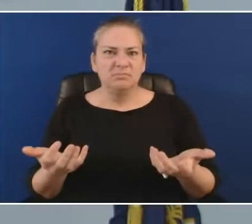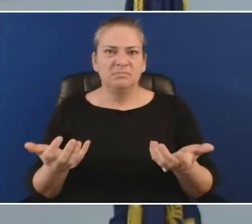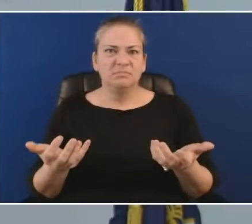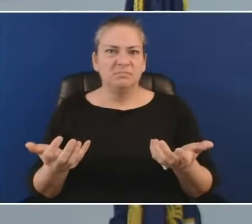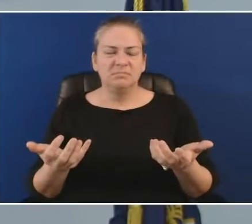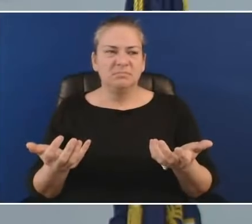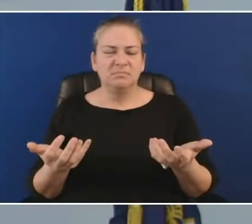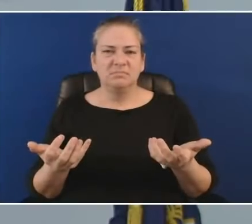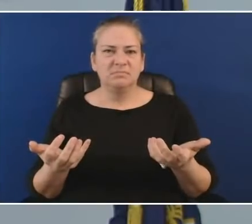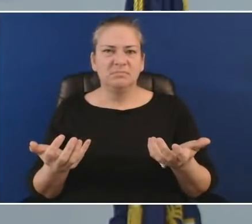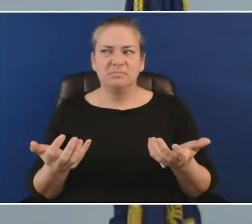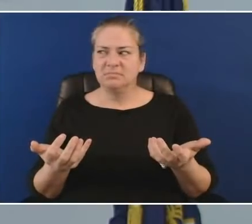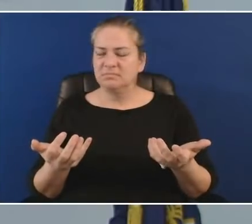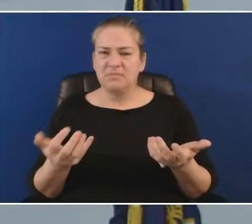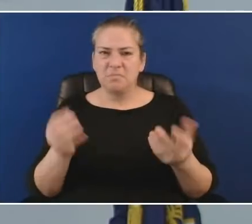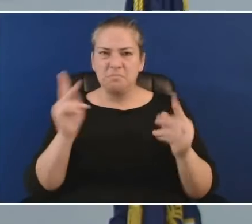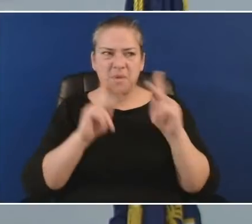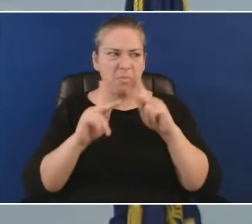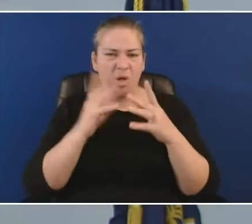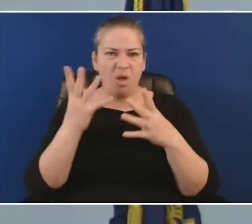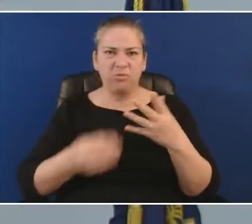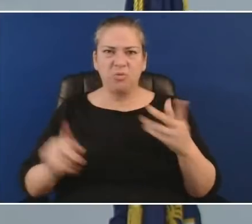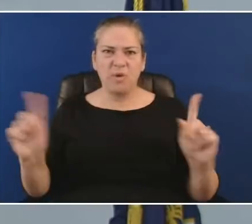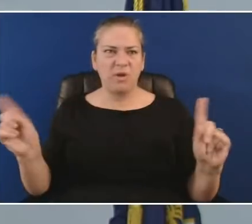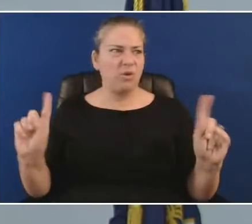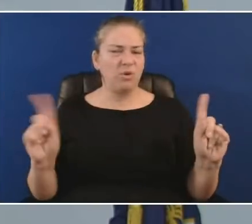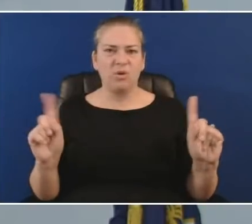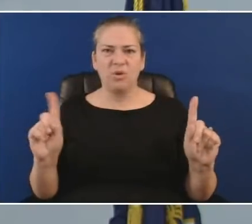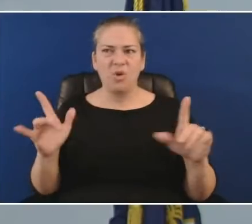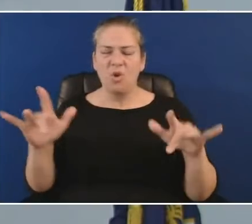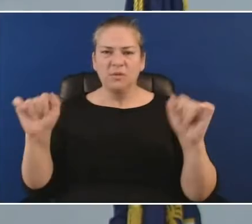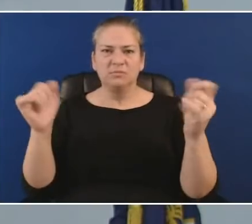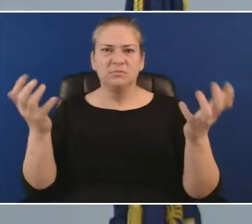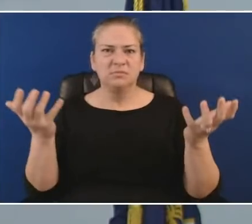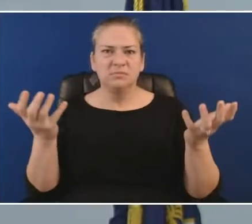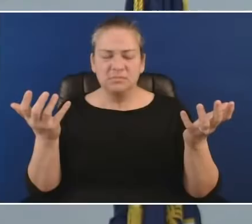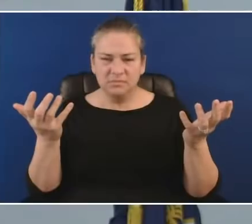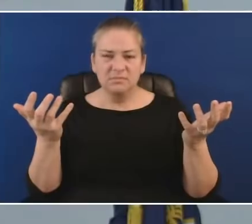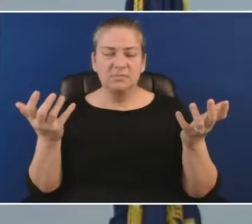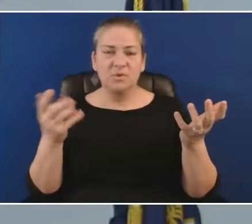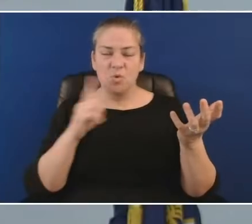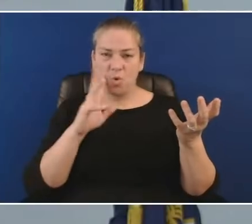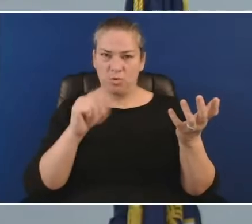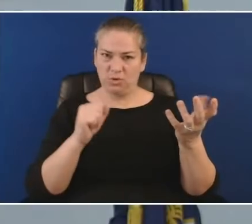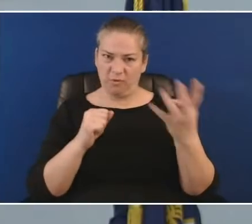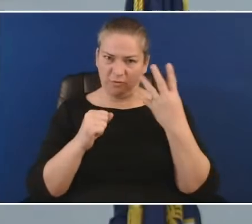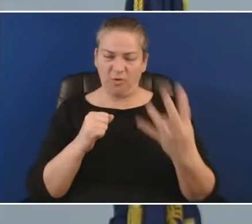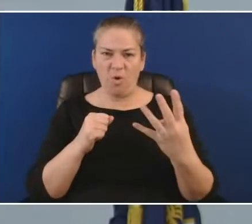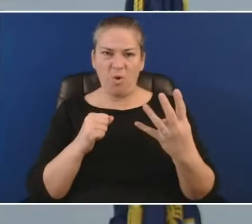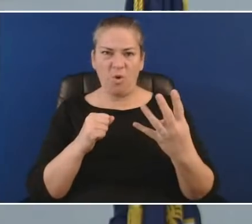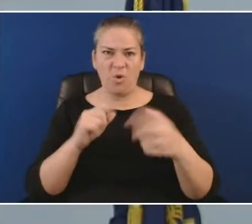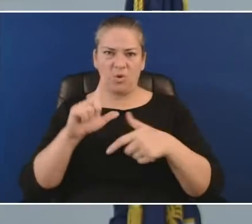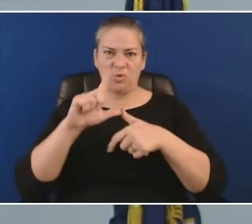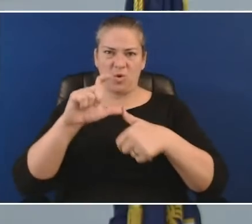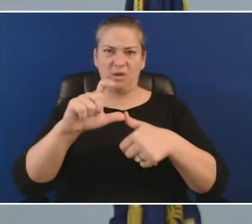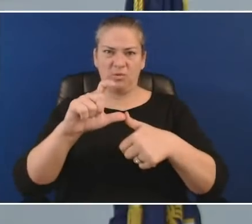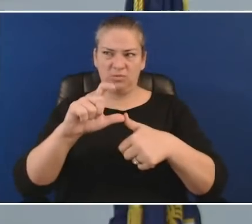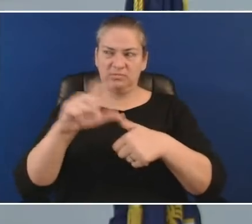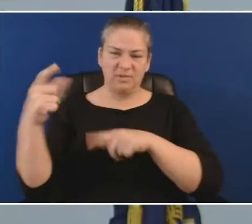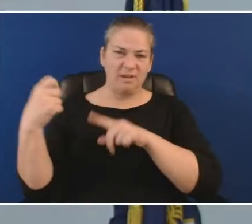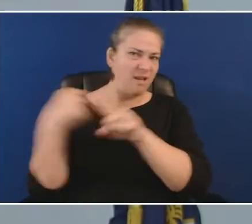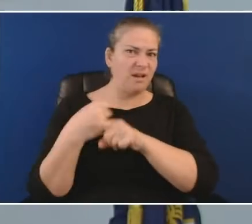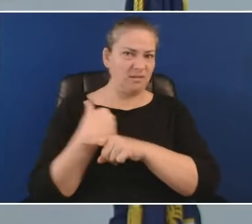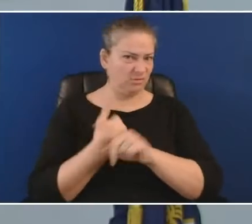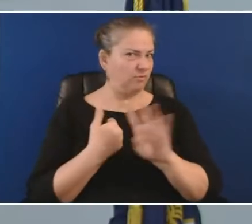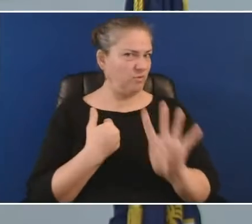and I'm told we're actually going to see a little bit more on that hit us, including one that